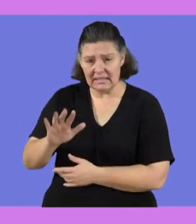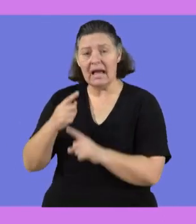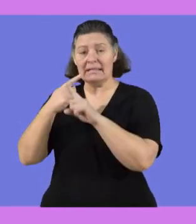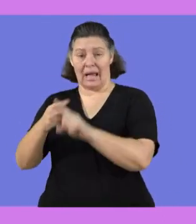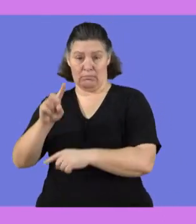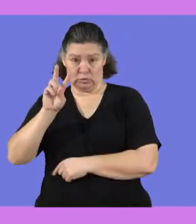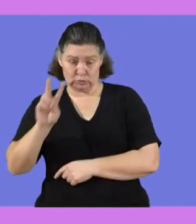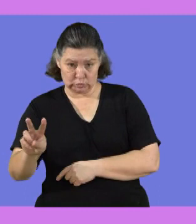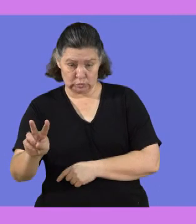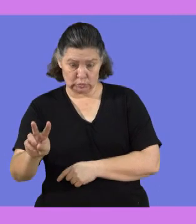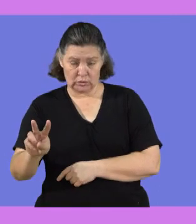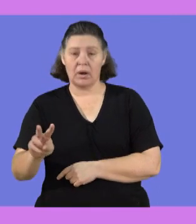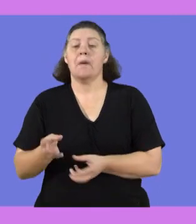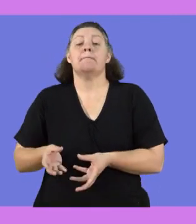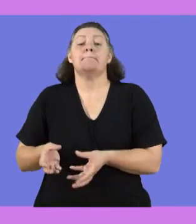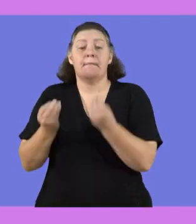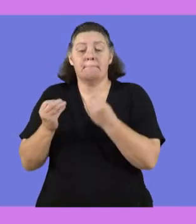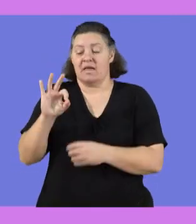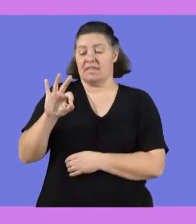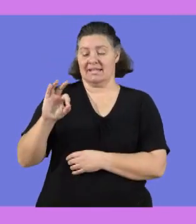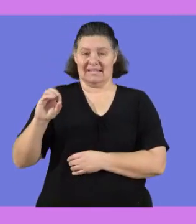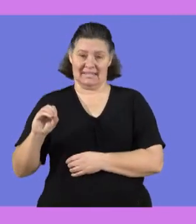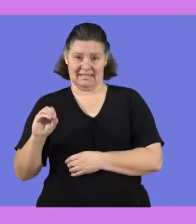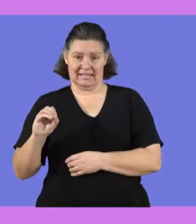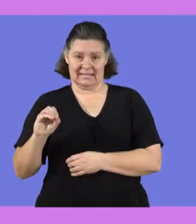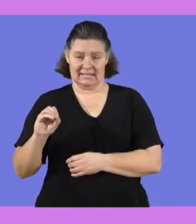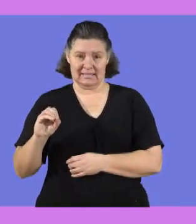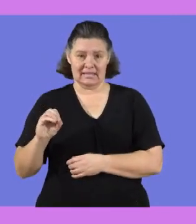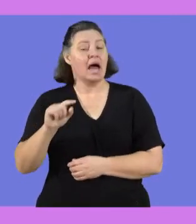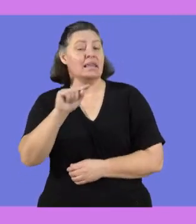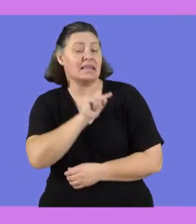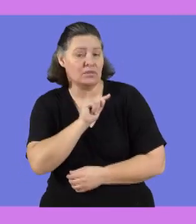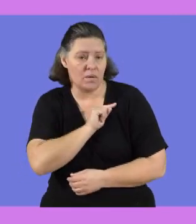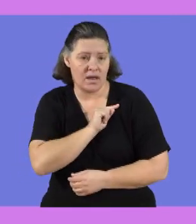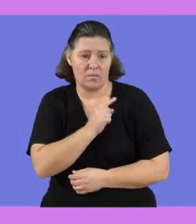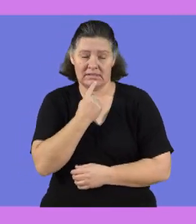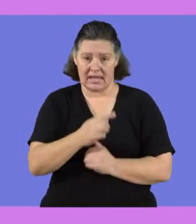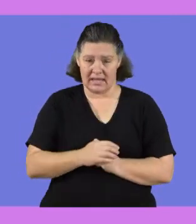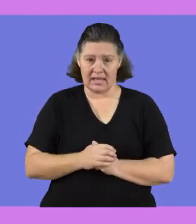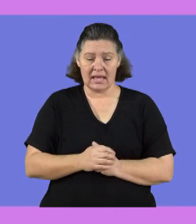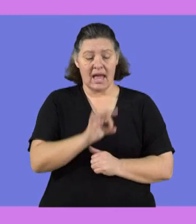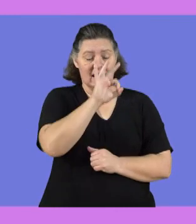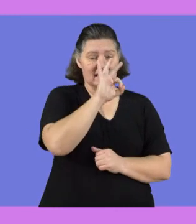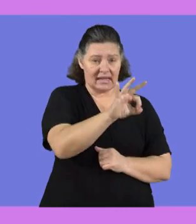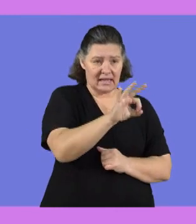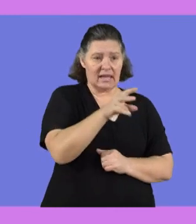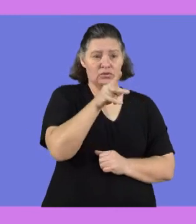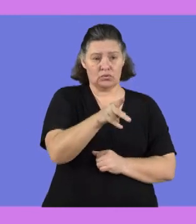if we take 15, multiply by 2, we have 30. Therefore, we are saying